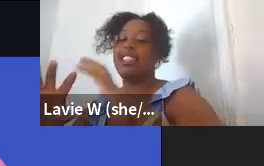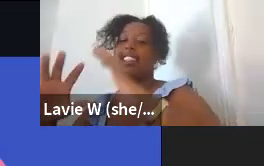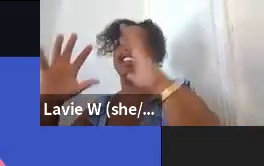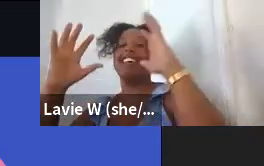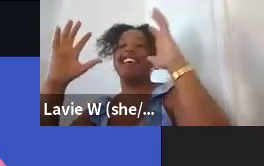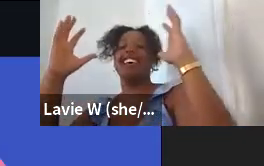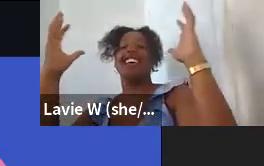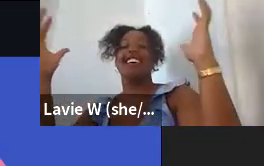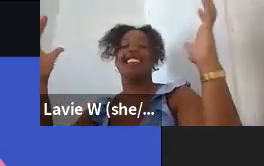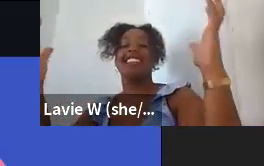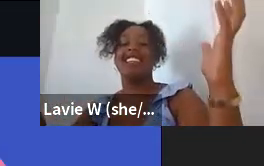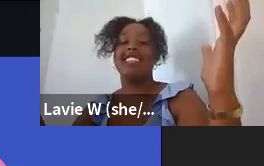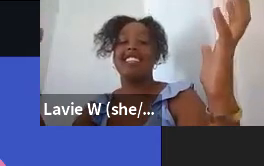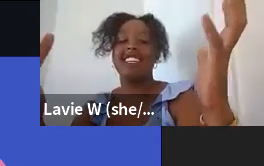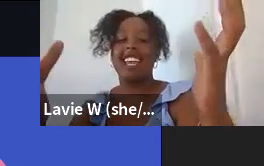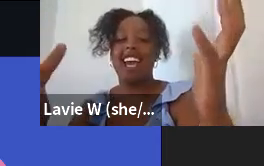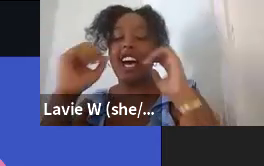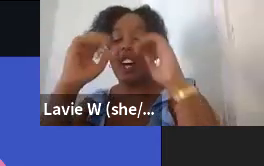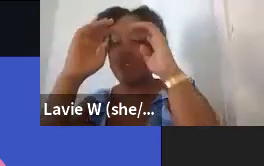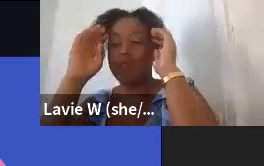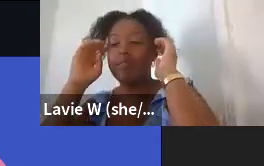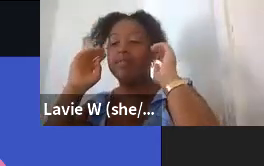unfortunately, the